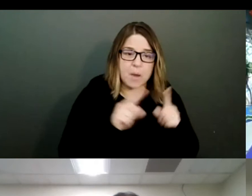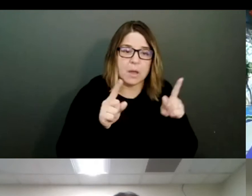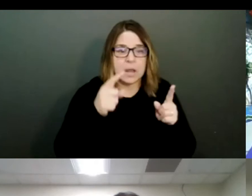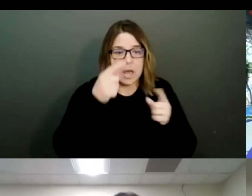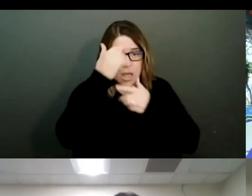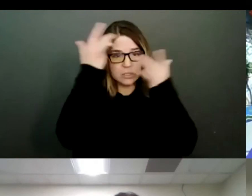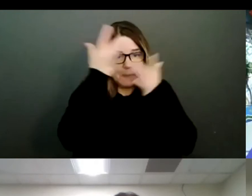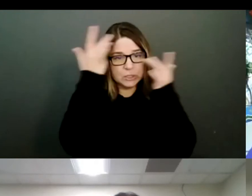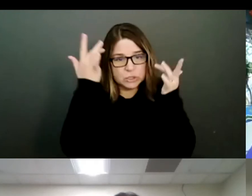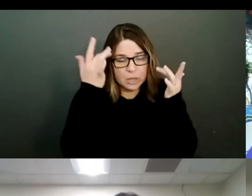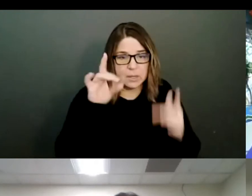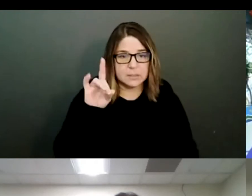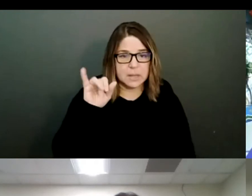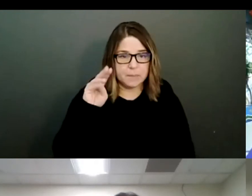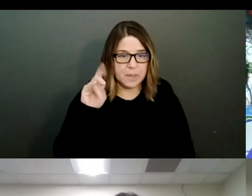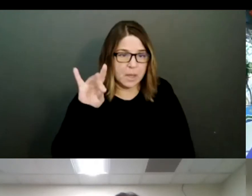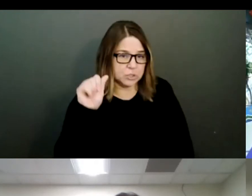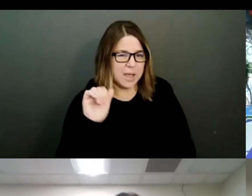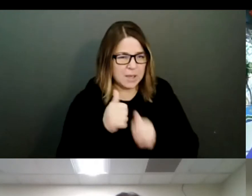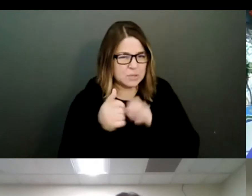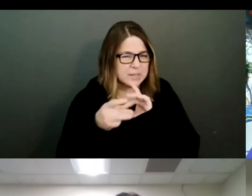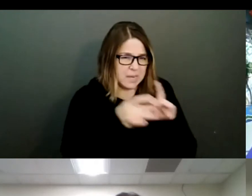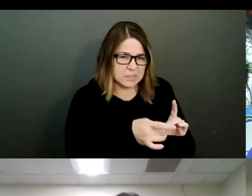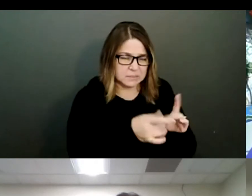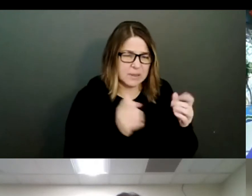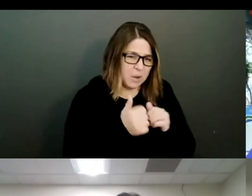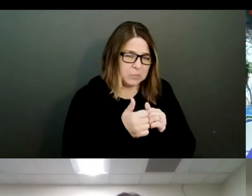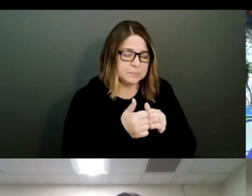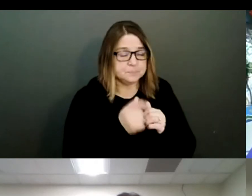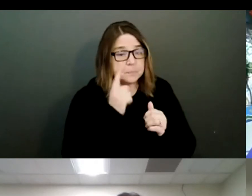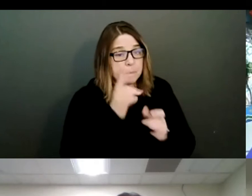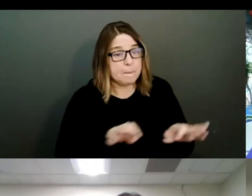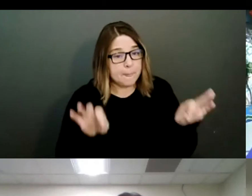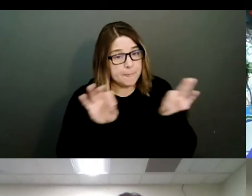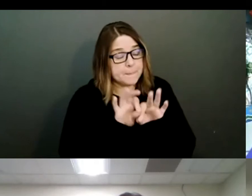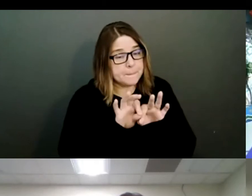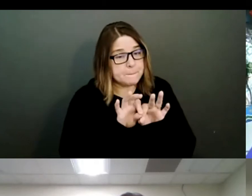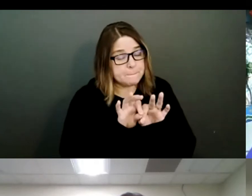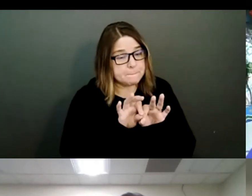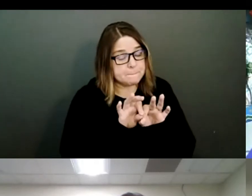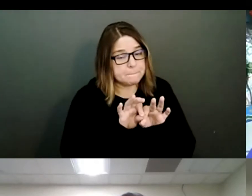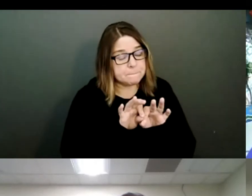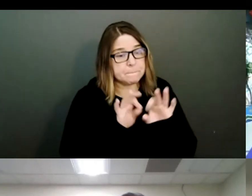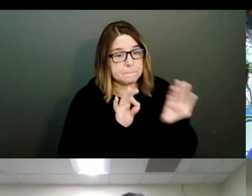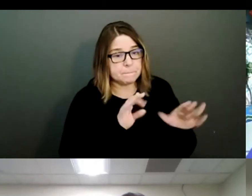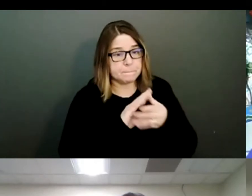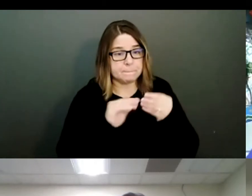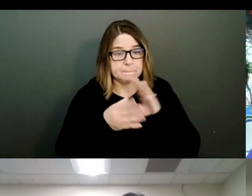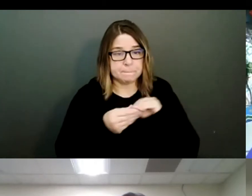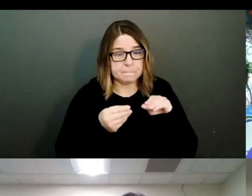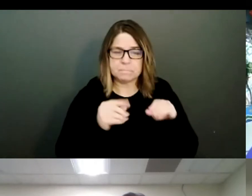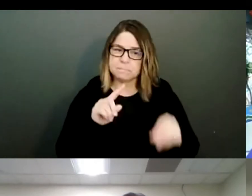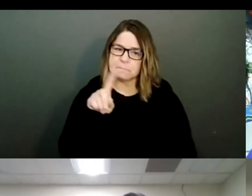is connected to that. But I think that's important, not only just to tell the stories, but to even ask that question,